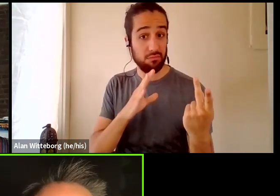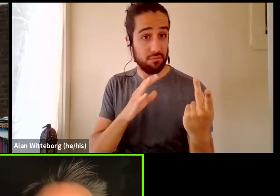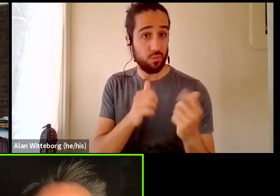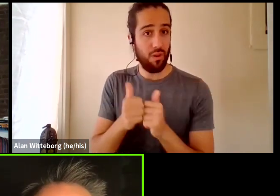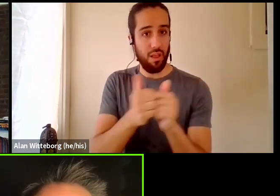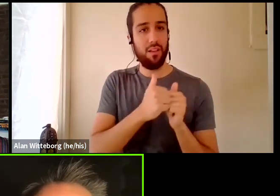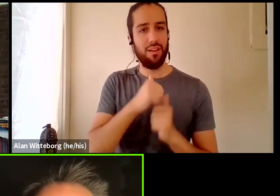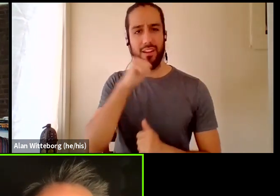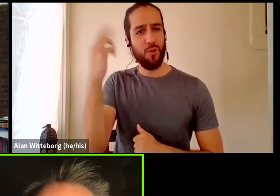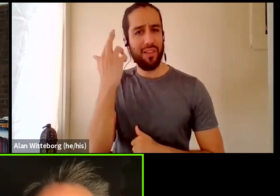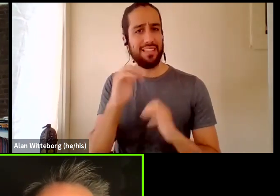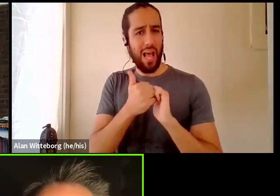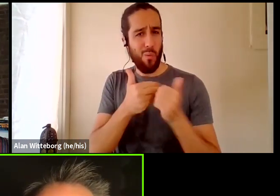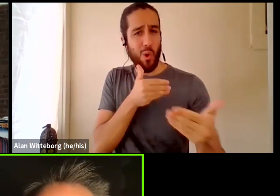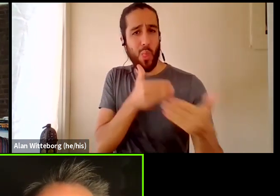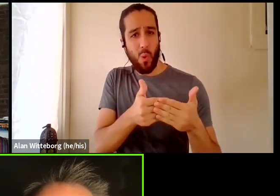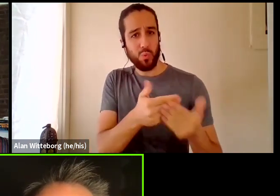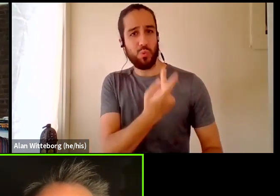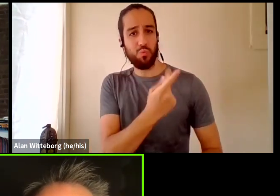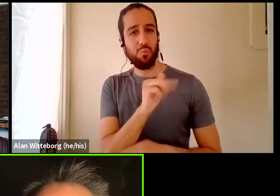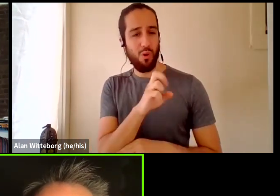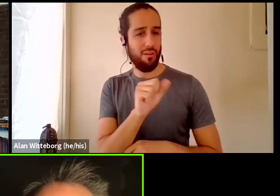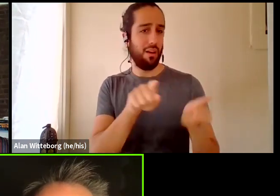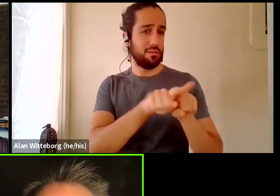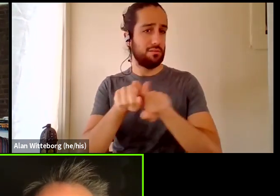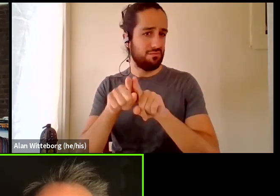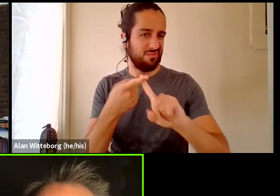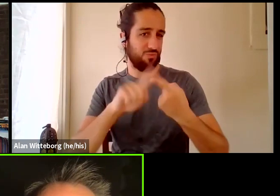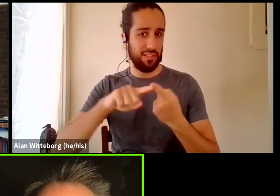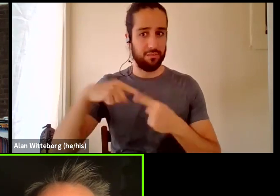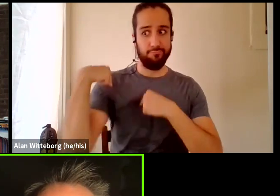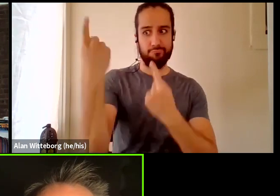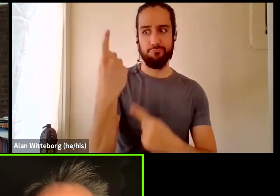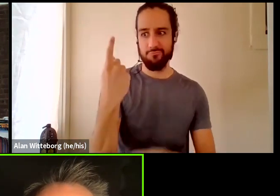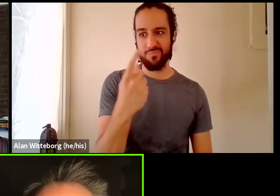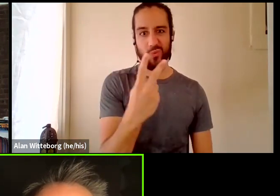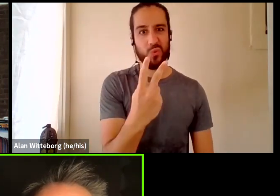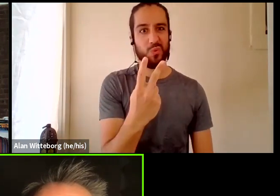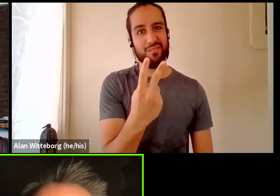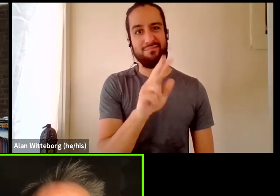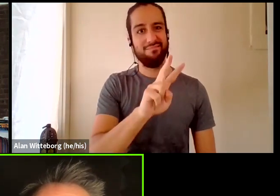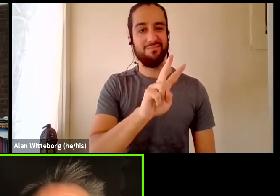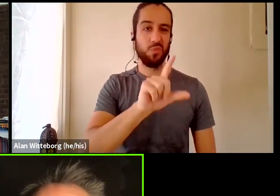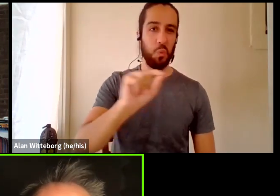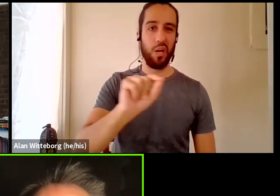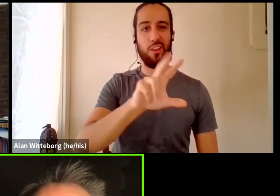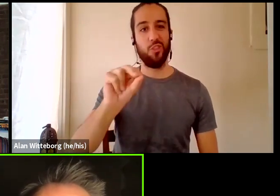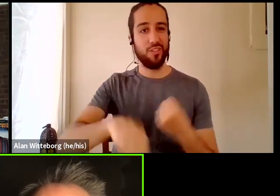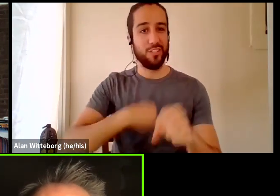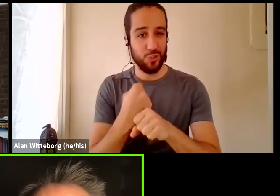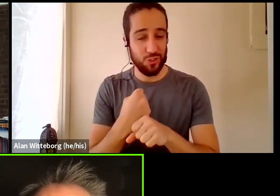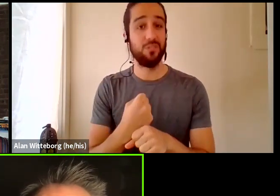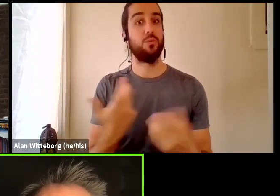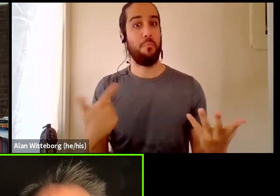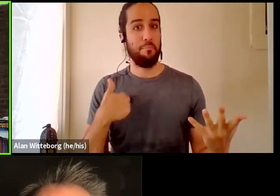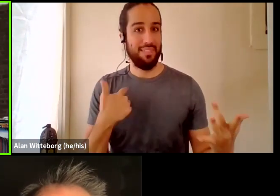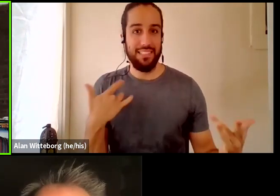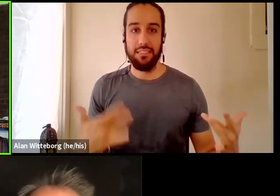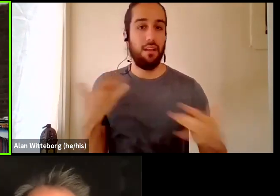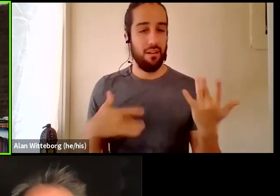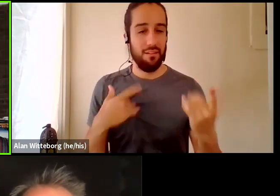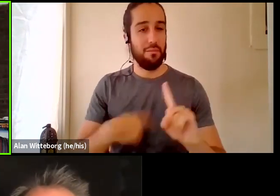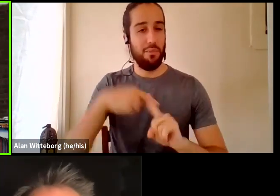how close and intimate we are as actual friends for the last 2-3 decades. So I'm excited about this conversation.